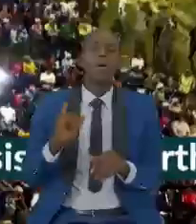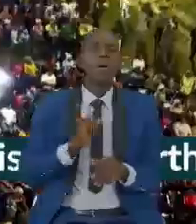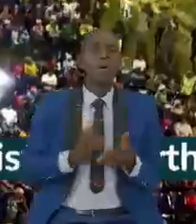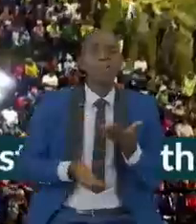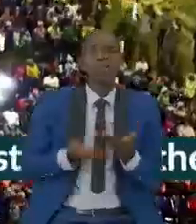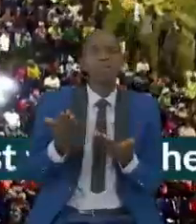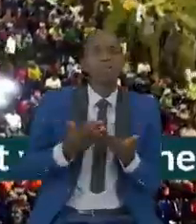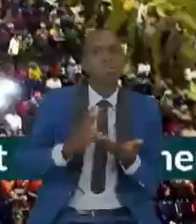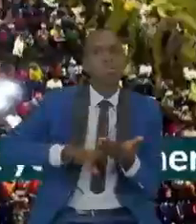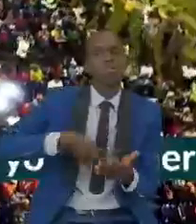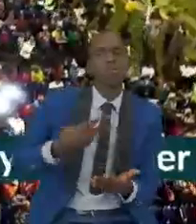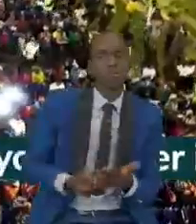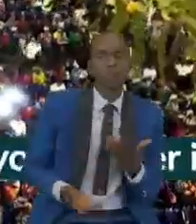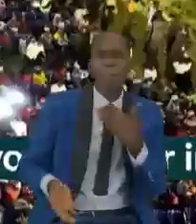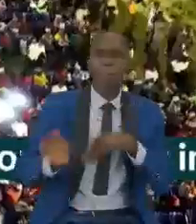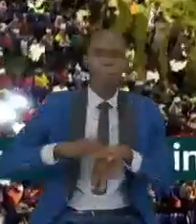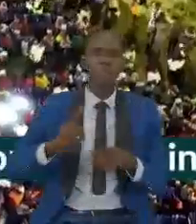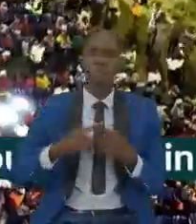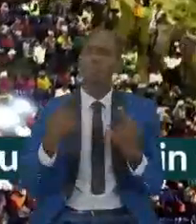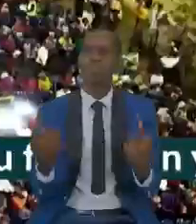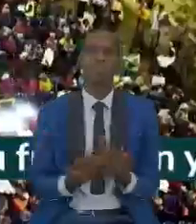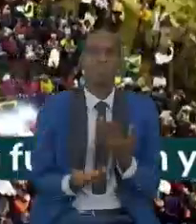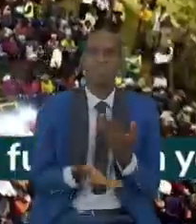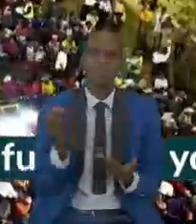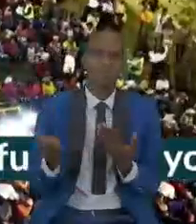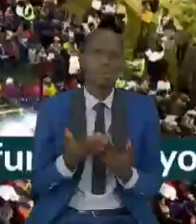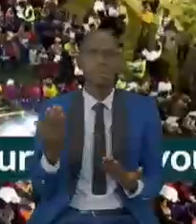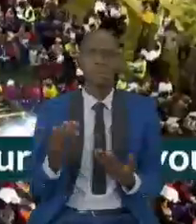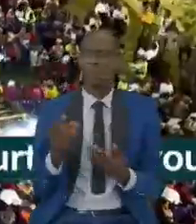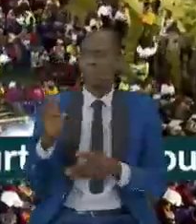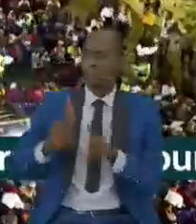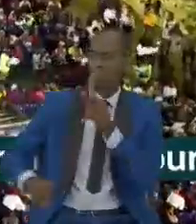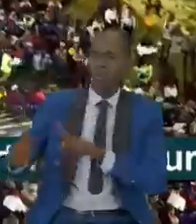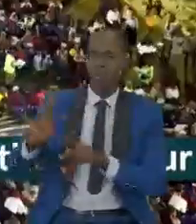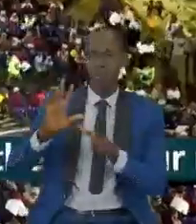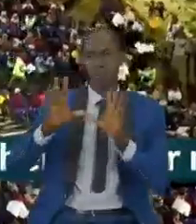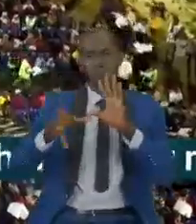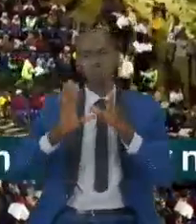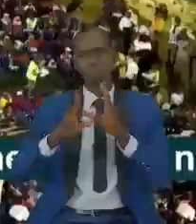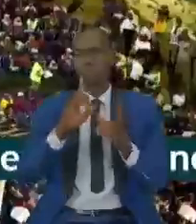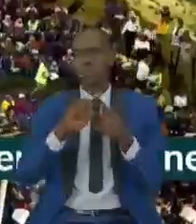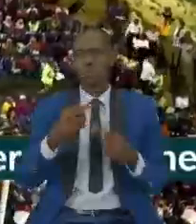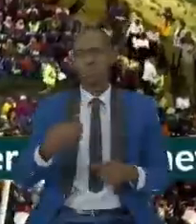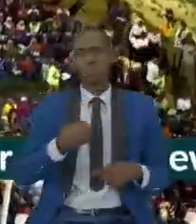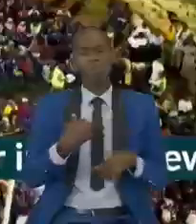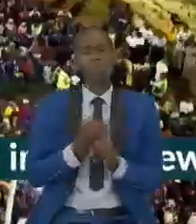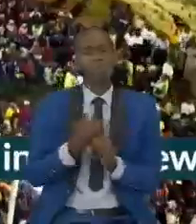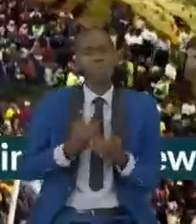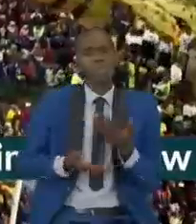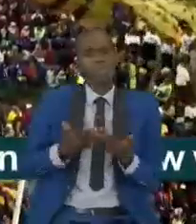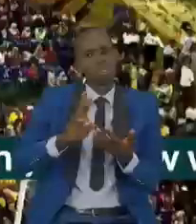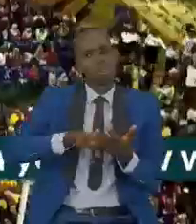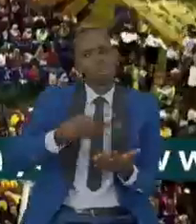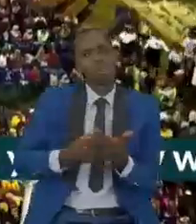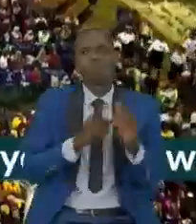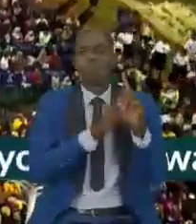them, wave your hand. All right, that brother, are you waving your paper at me, the one in my front? Are you telling me that you are